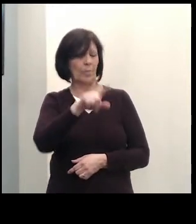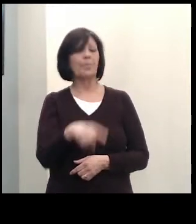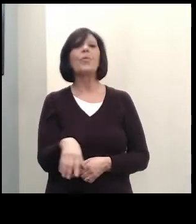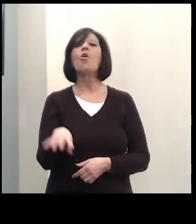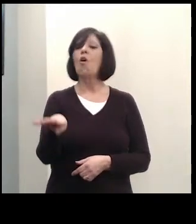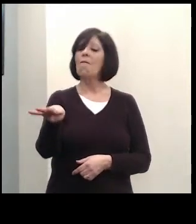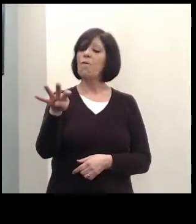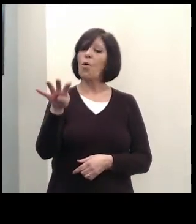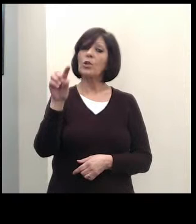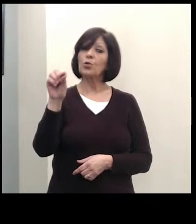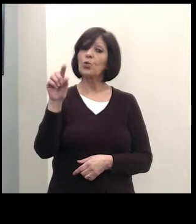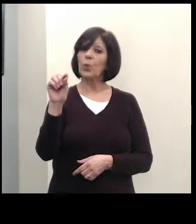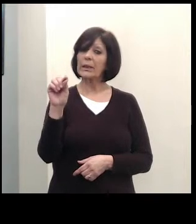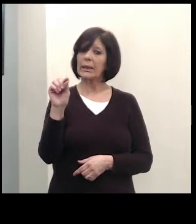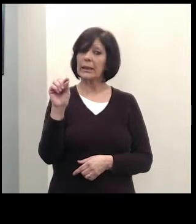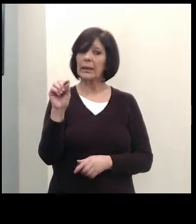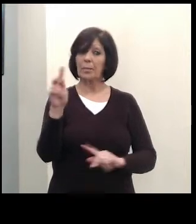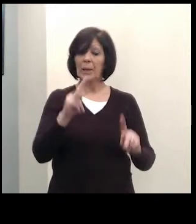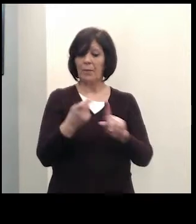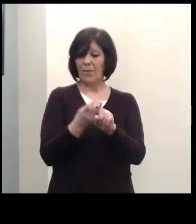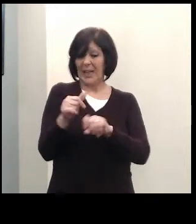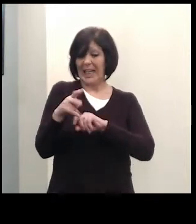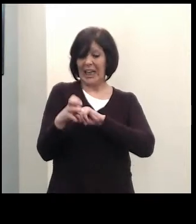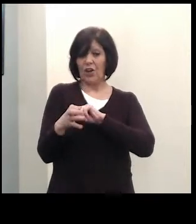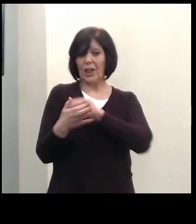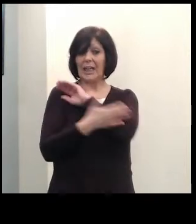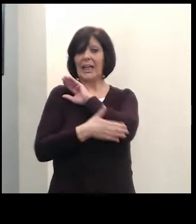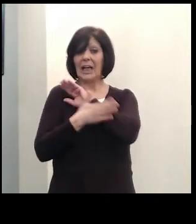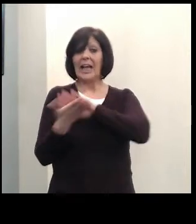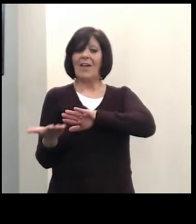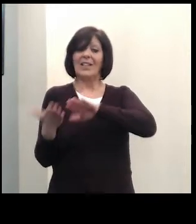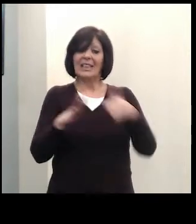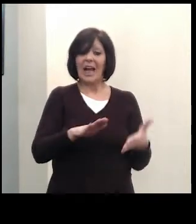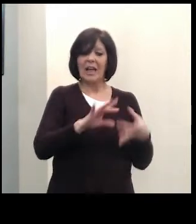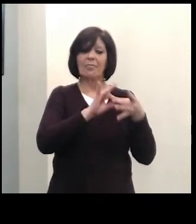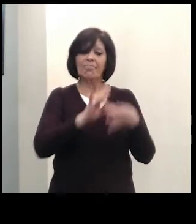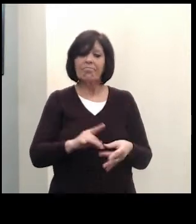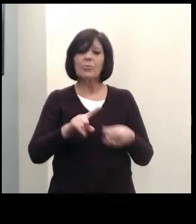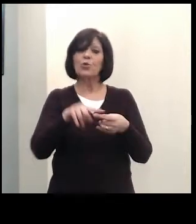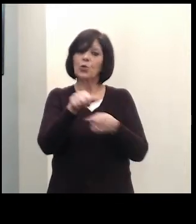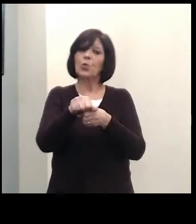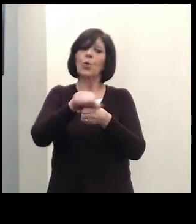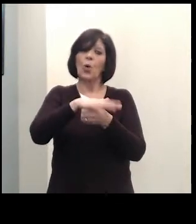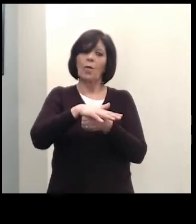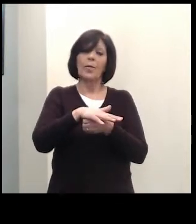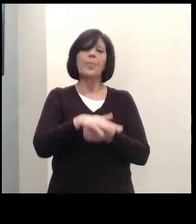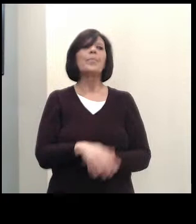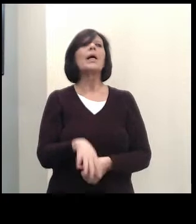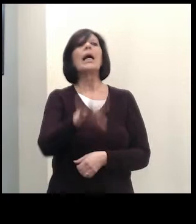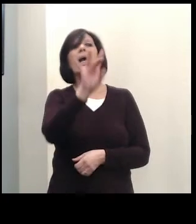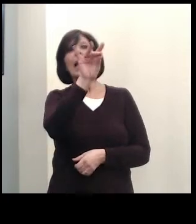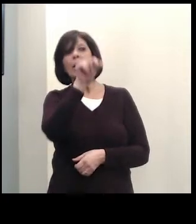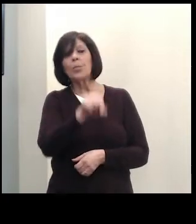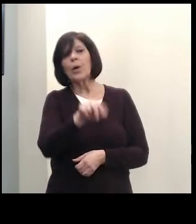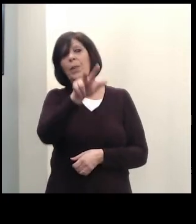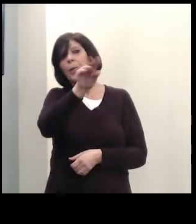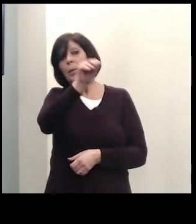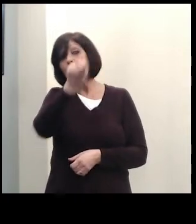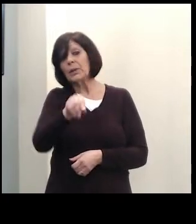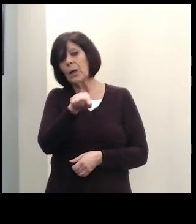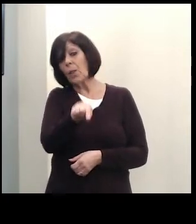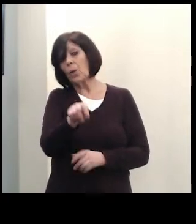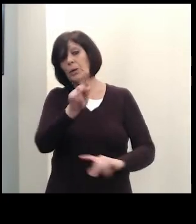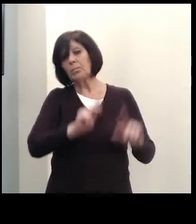County residents have died from a COVID-19 related illness. Only 8.3% of those individuals, or